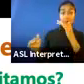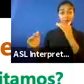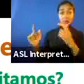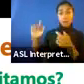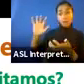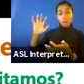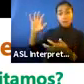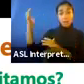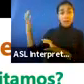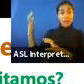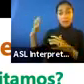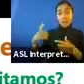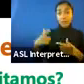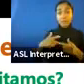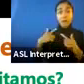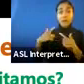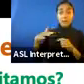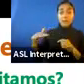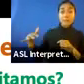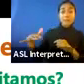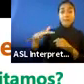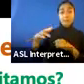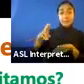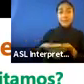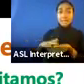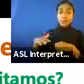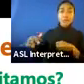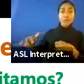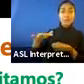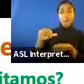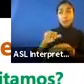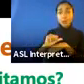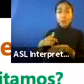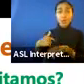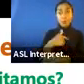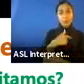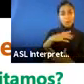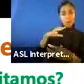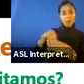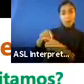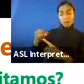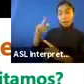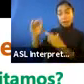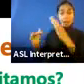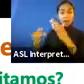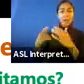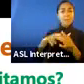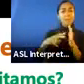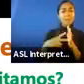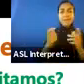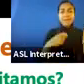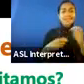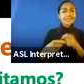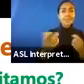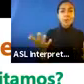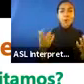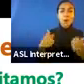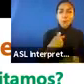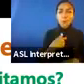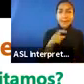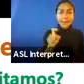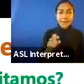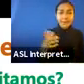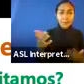land, life, and labor, and the web of life that we're all a part of. So this feedback loop piece